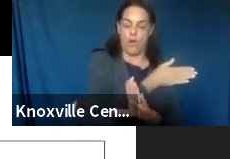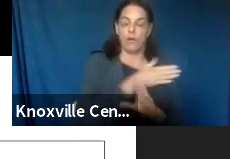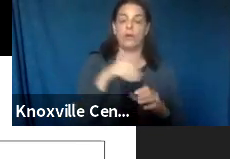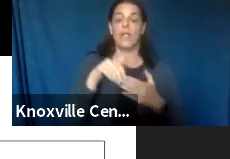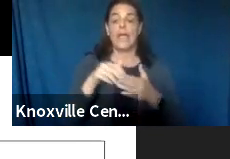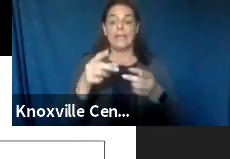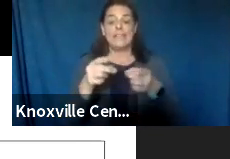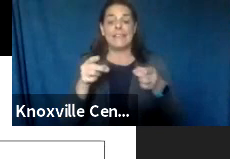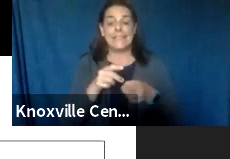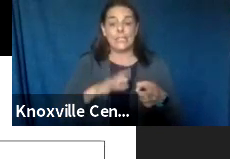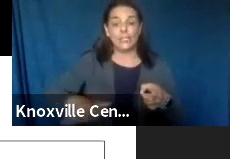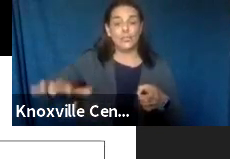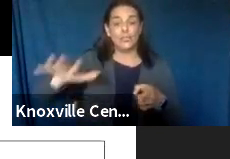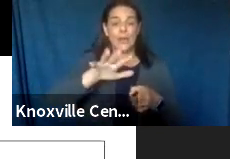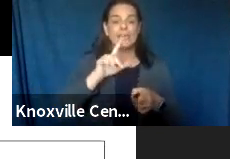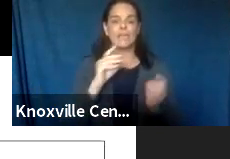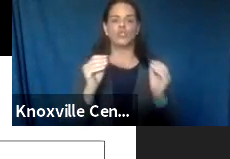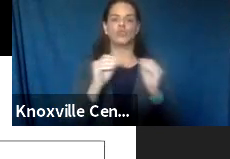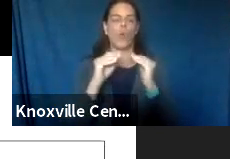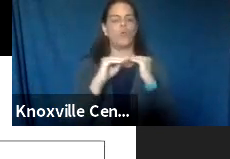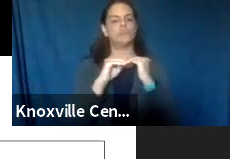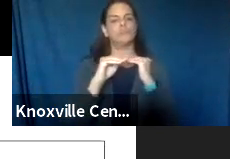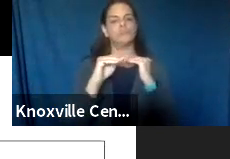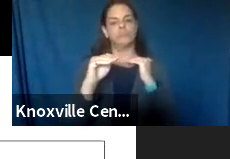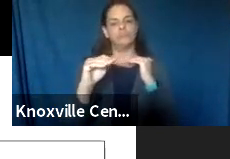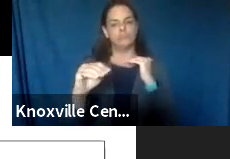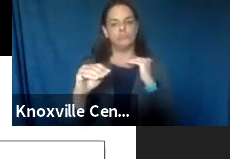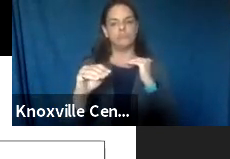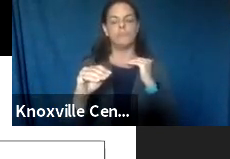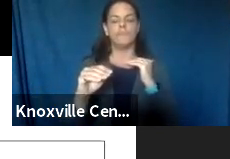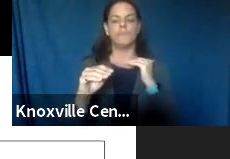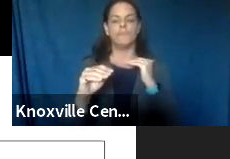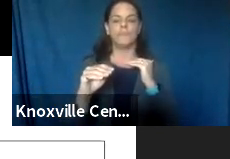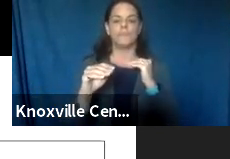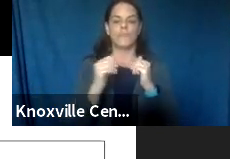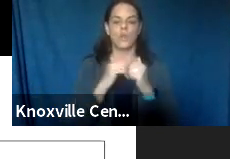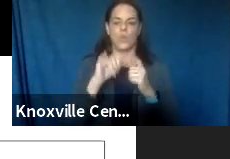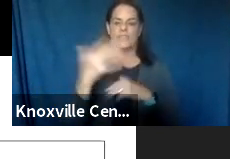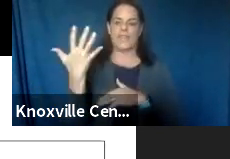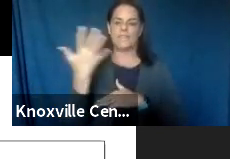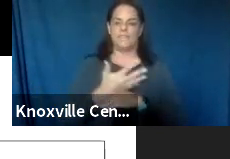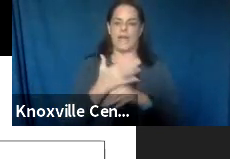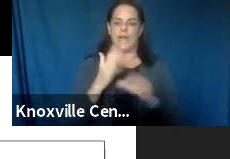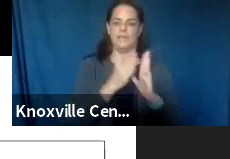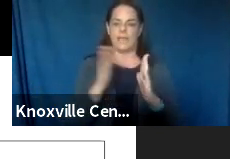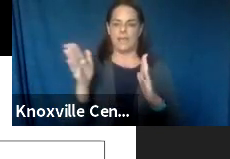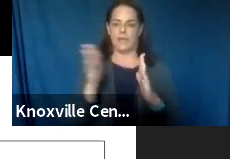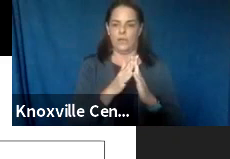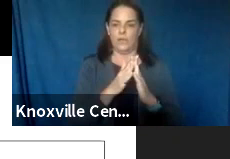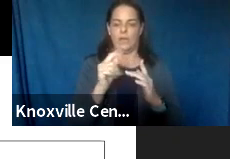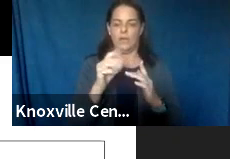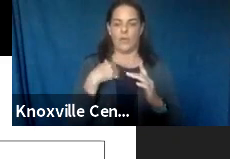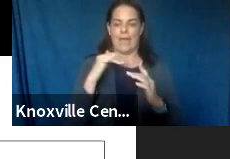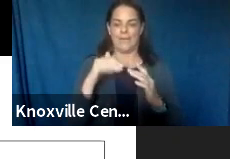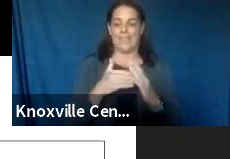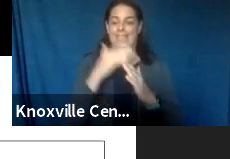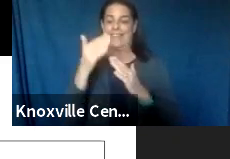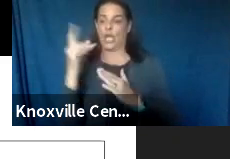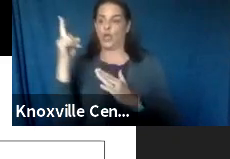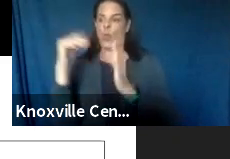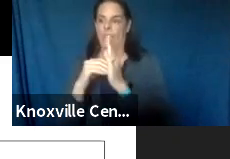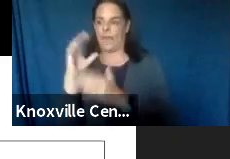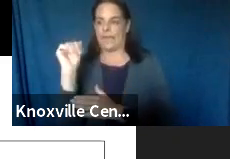district, it is more level in that kind of 5-day range to get to that next 1,000